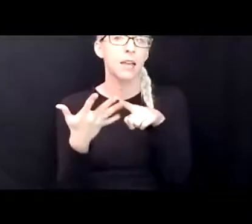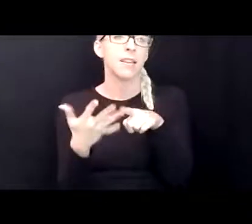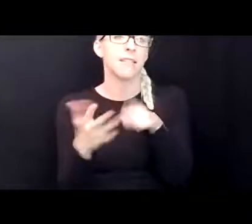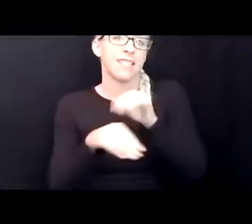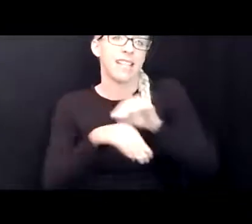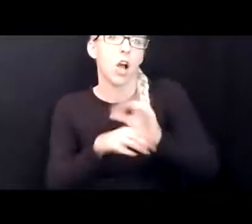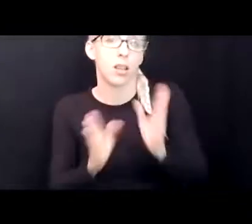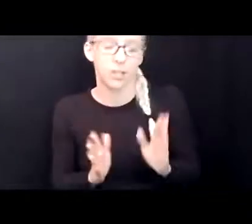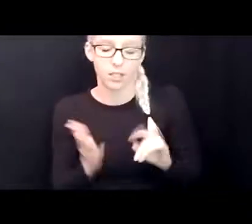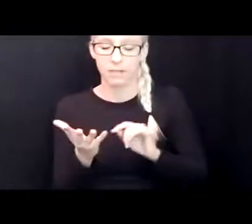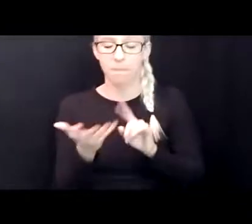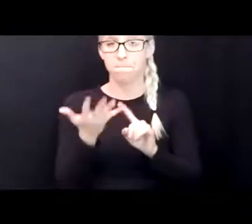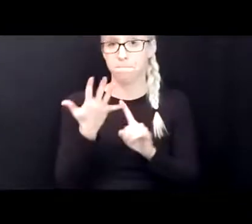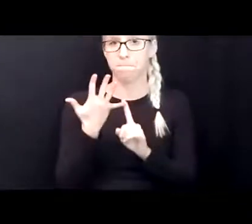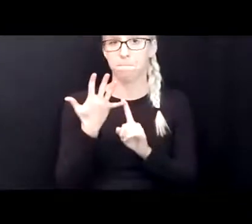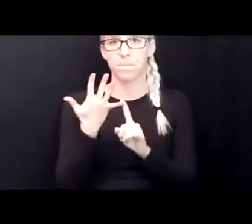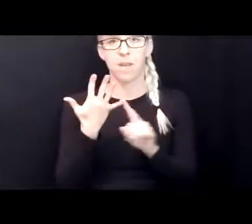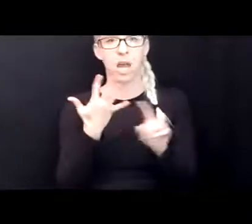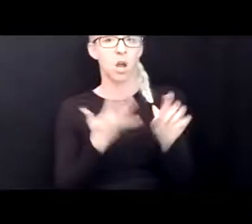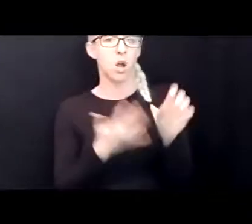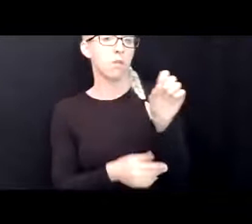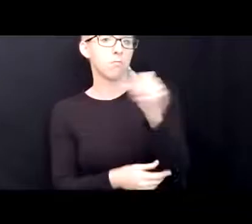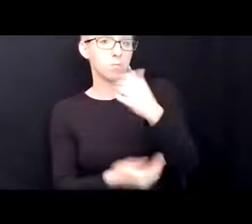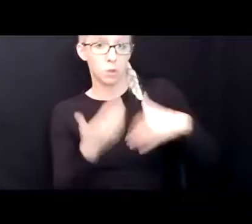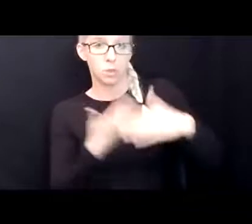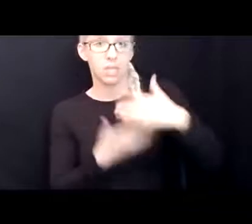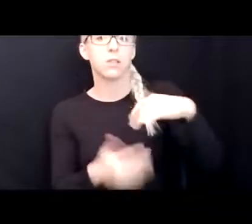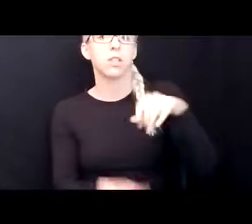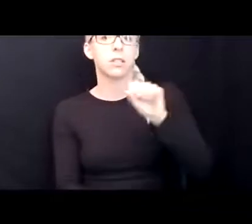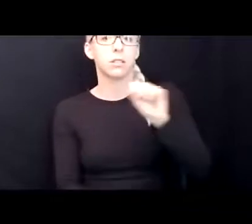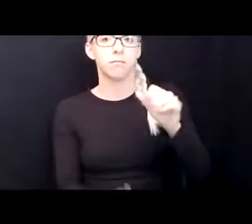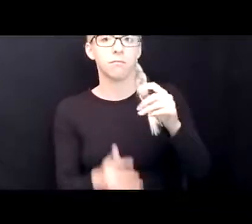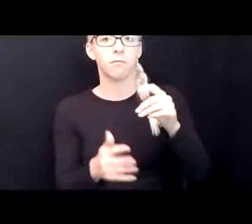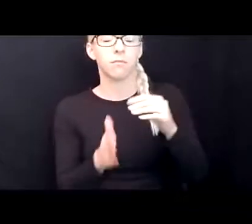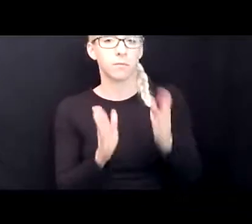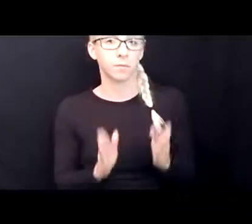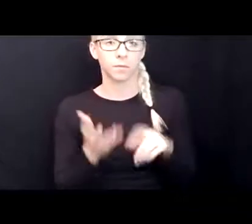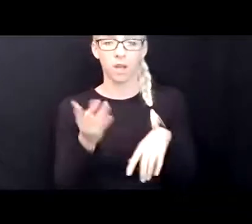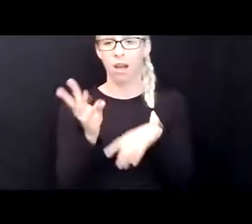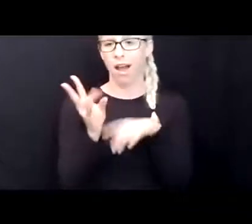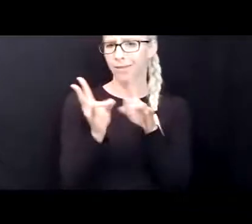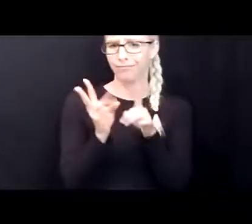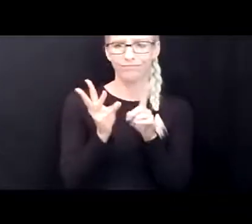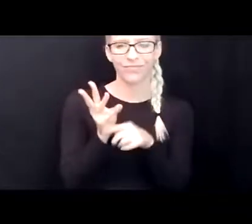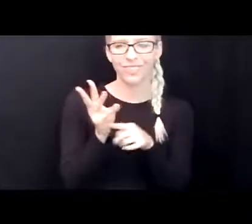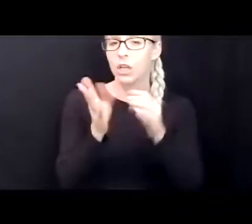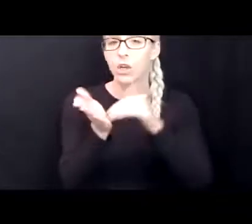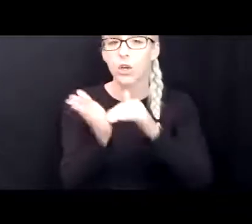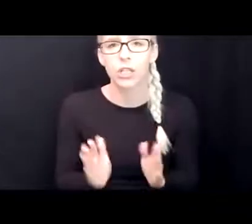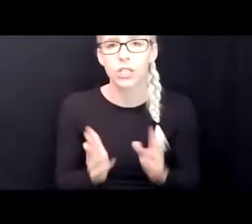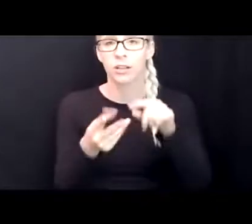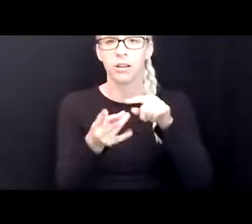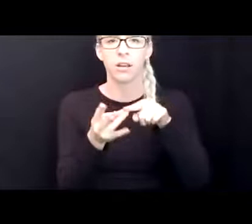psychologist, sometimes a sociologist. There might be a nurse or a social worker. So we kind of have these a different mix of